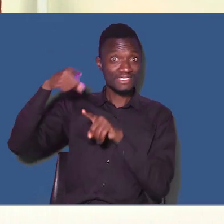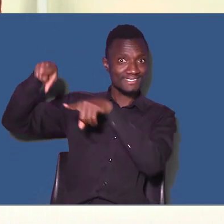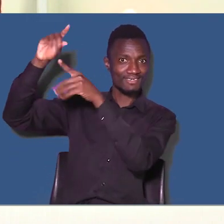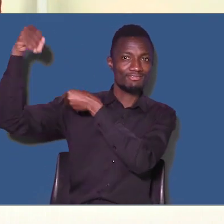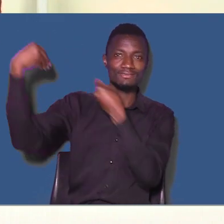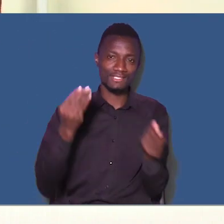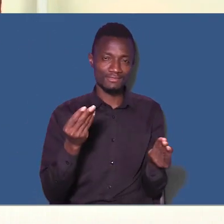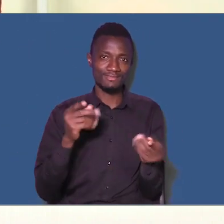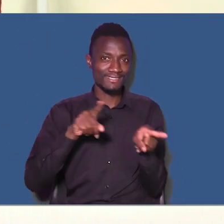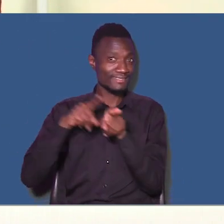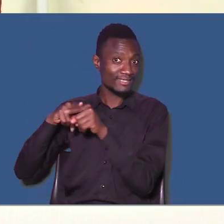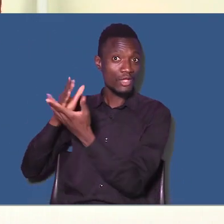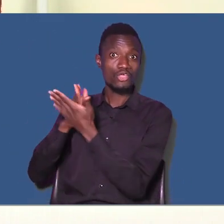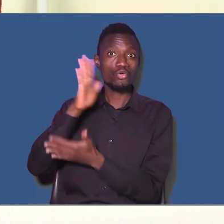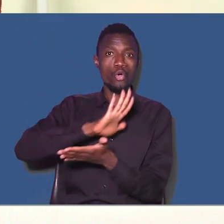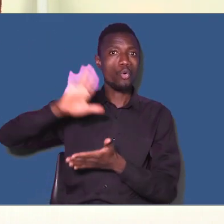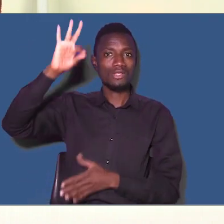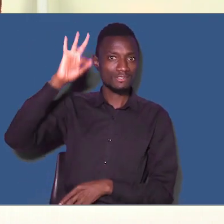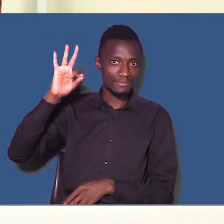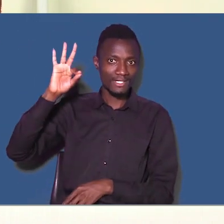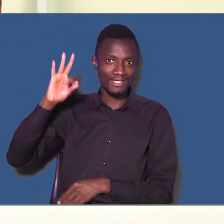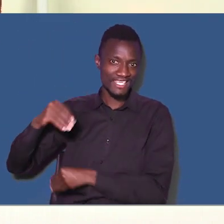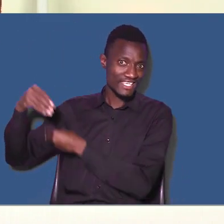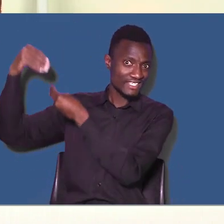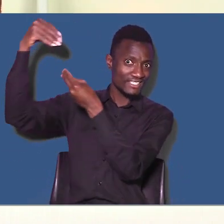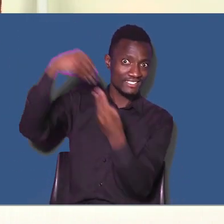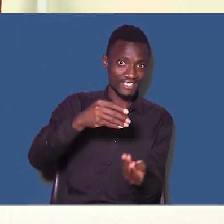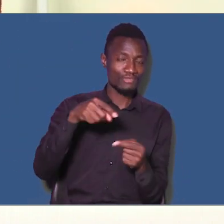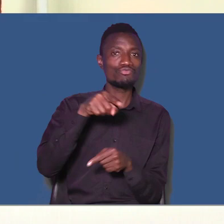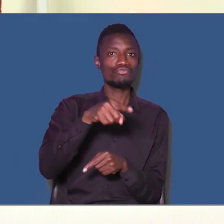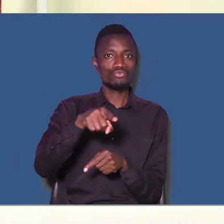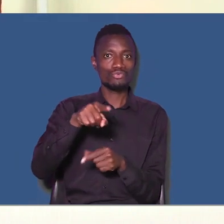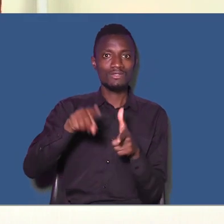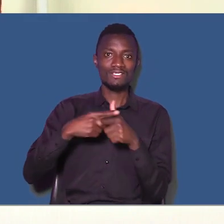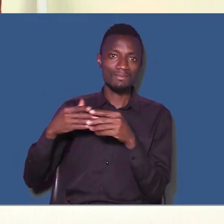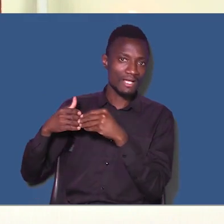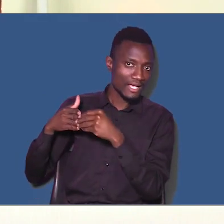by the Holy Spirit, whom he gives to indwell you forever.